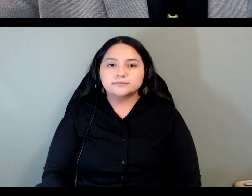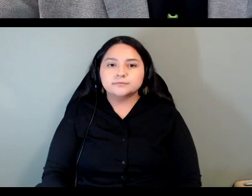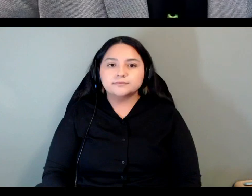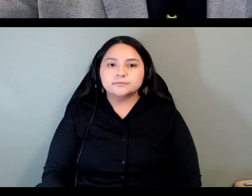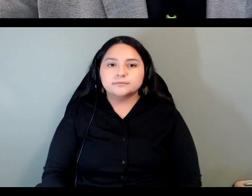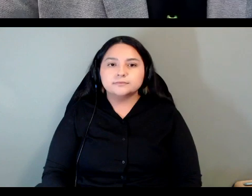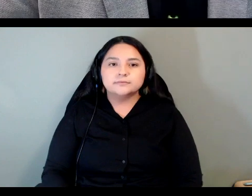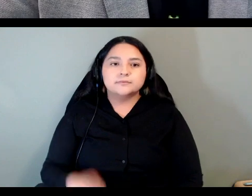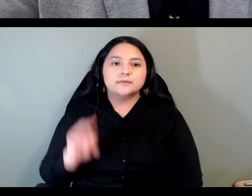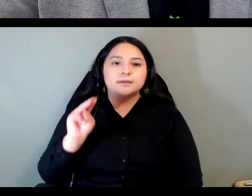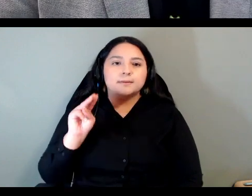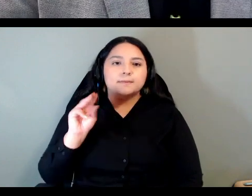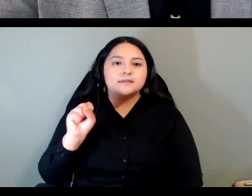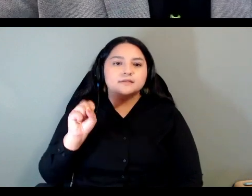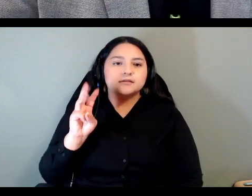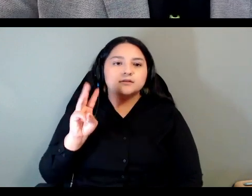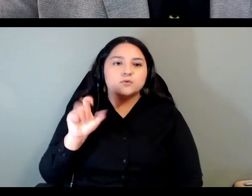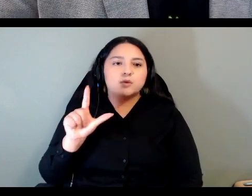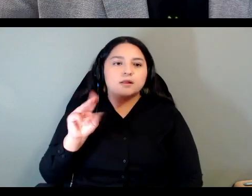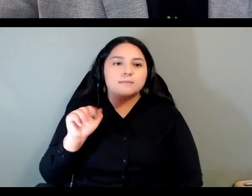Mrs. Wellman.